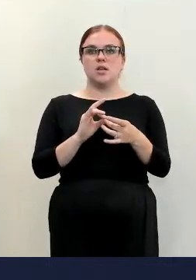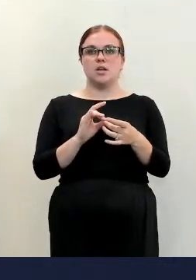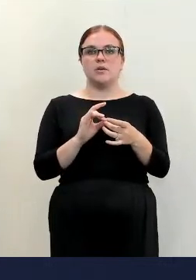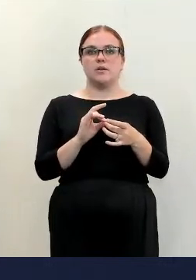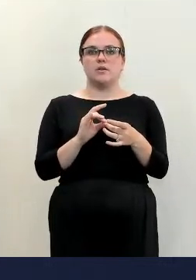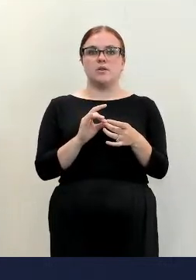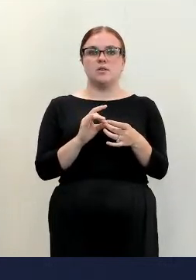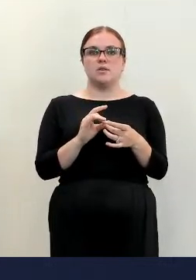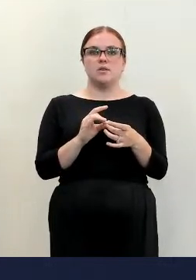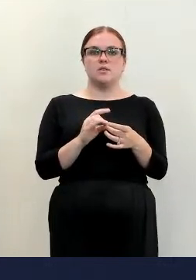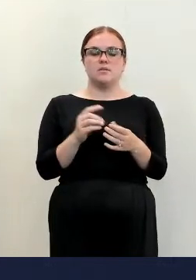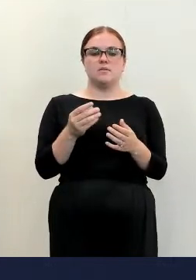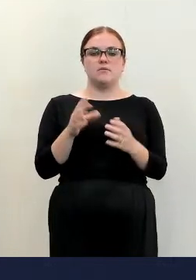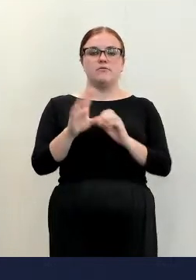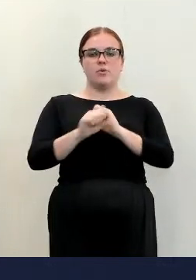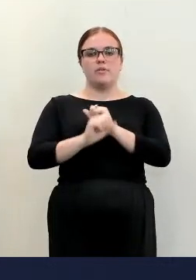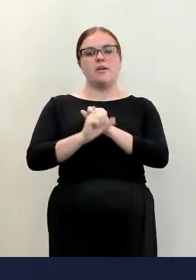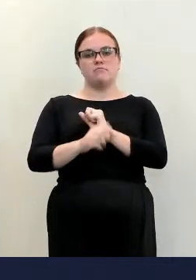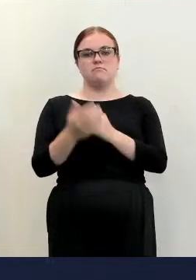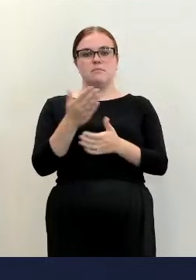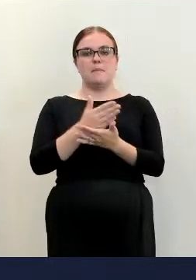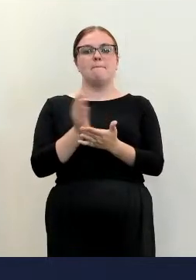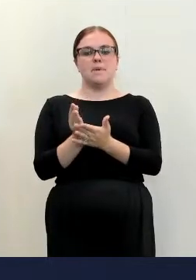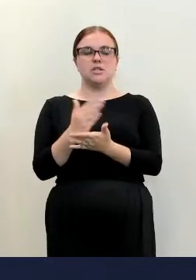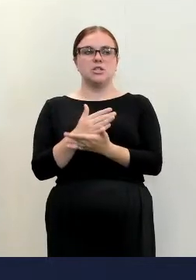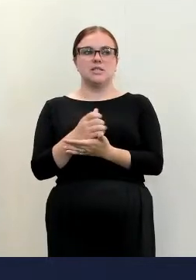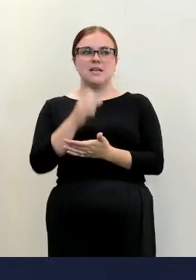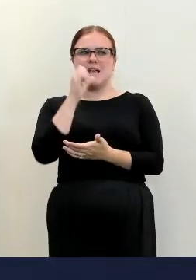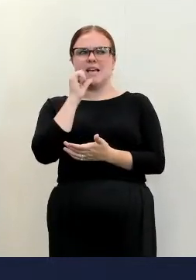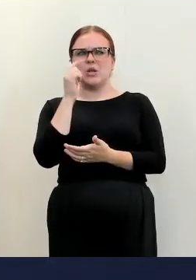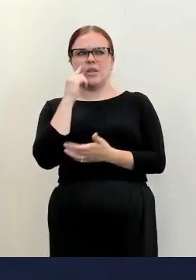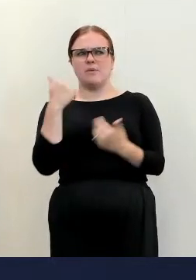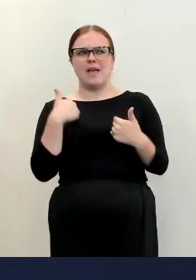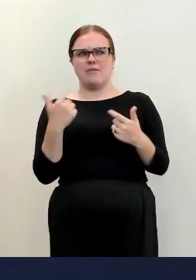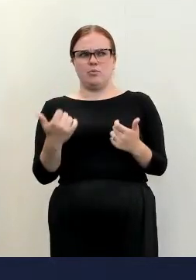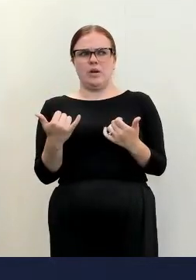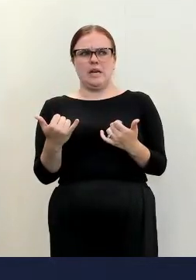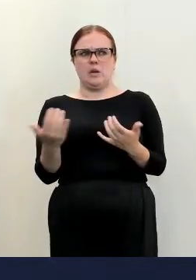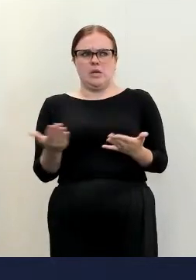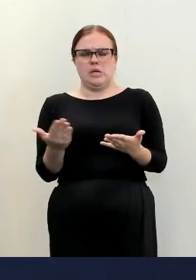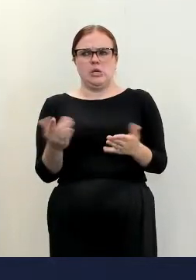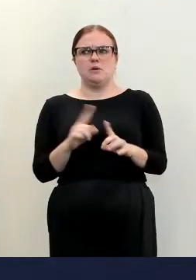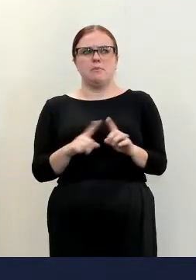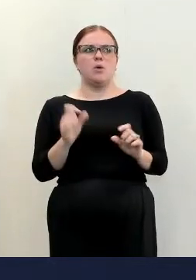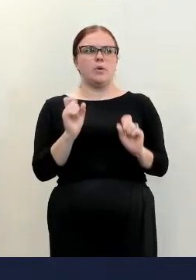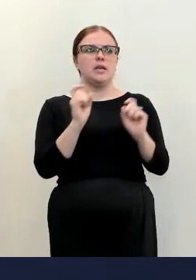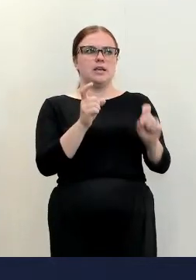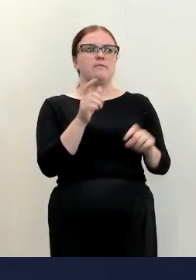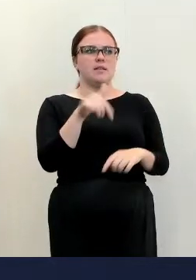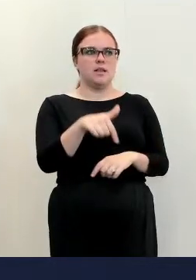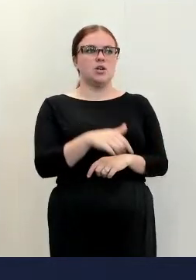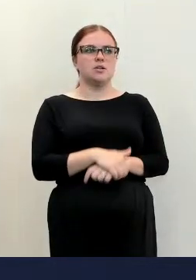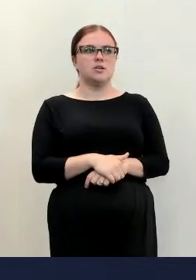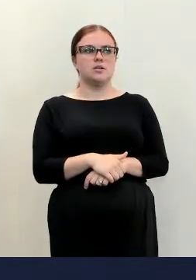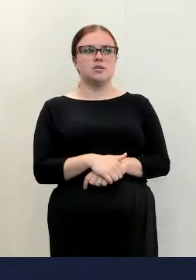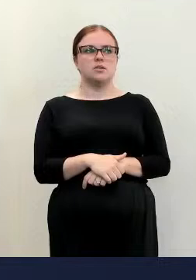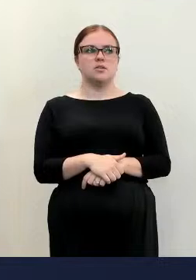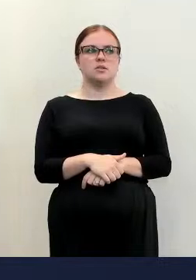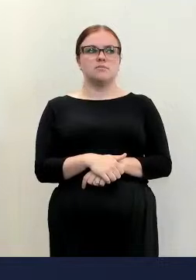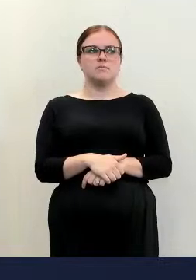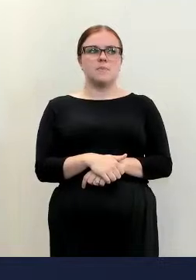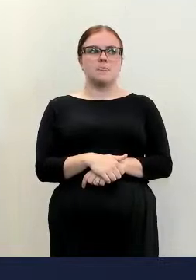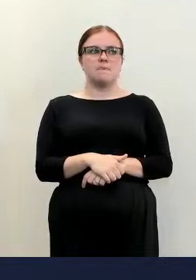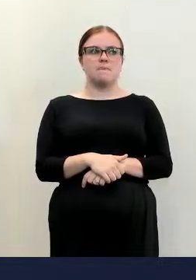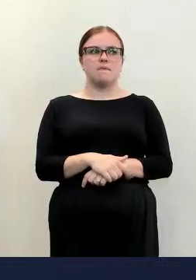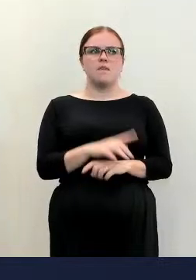breakdown of the marketing that we can do. I don't think we have it immediately right here, but we can give you that for your story. Okay. And